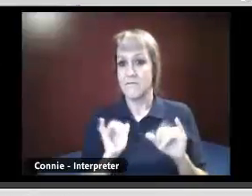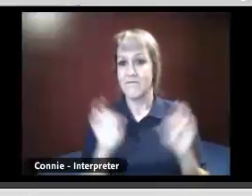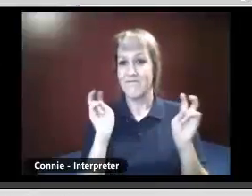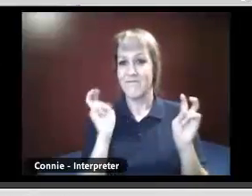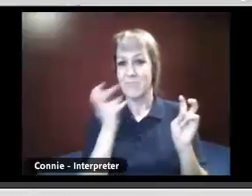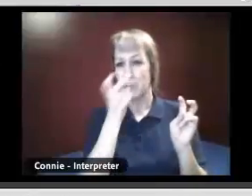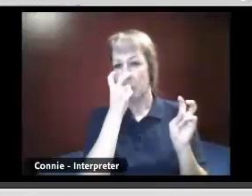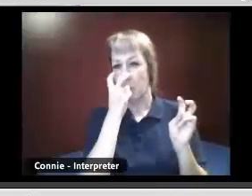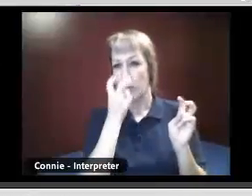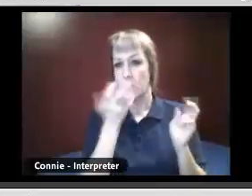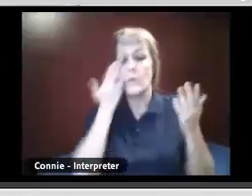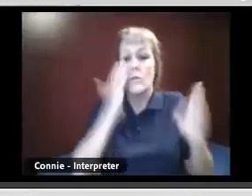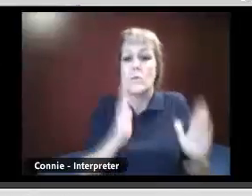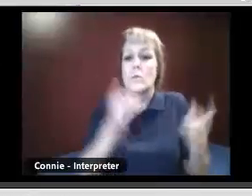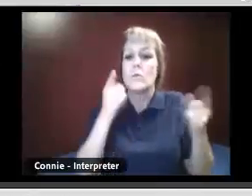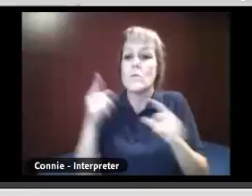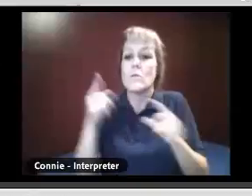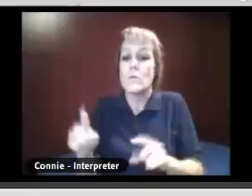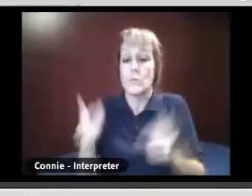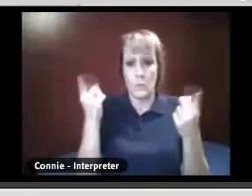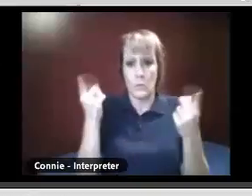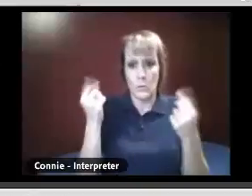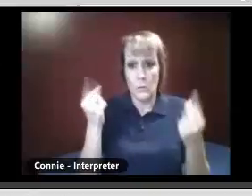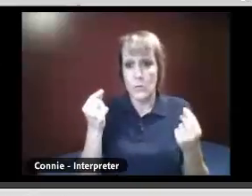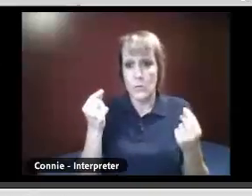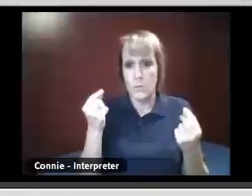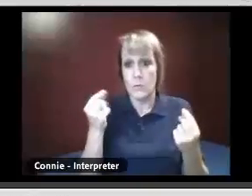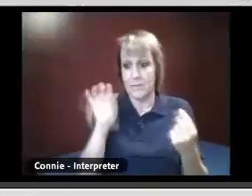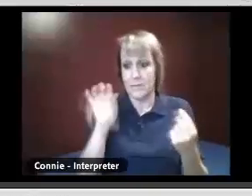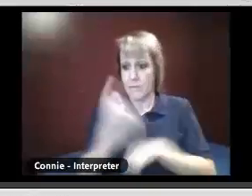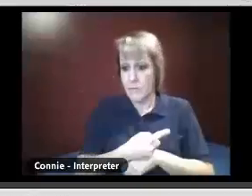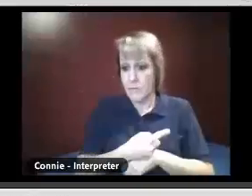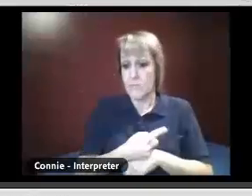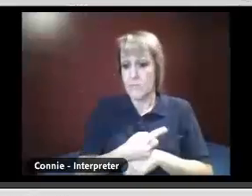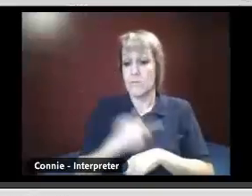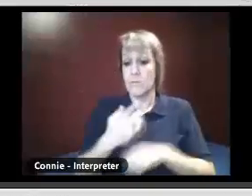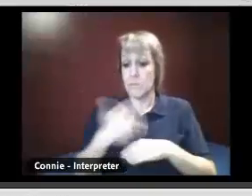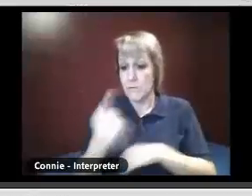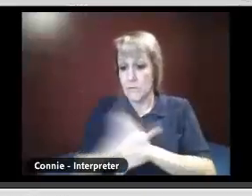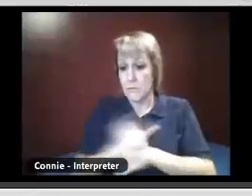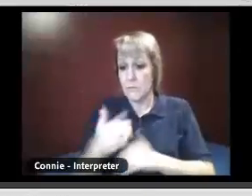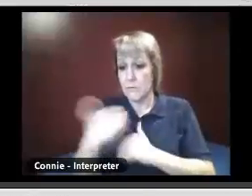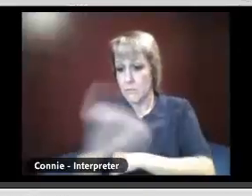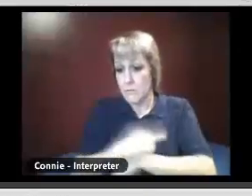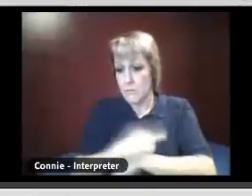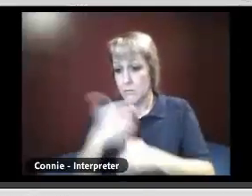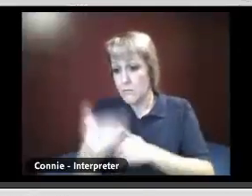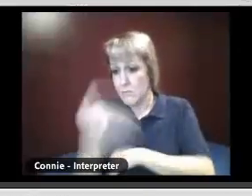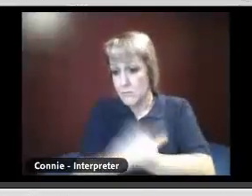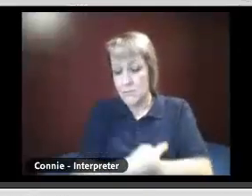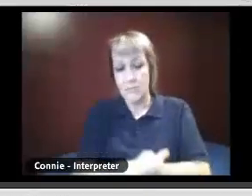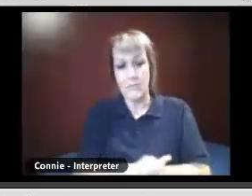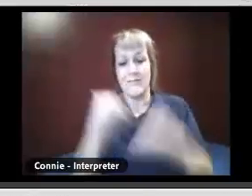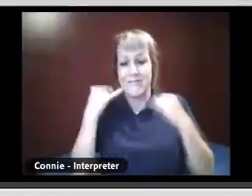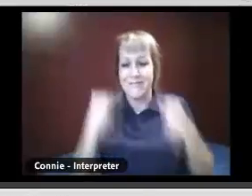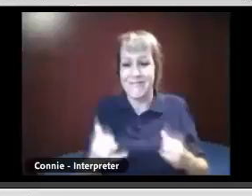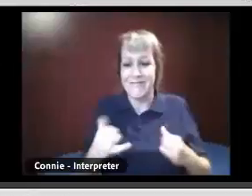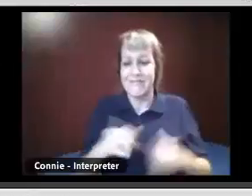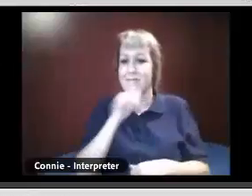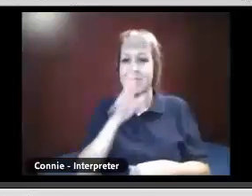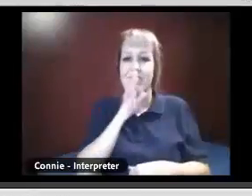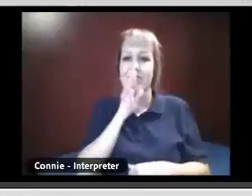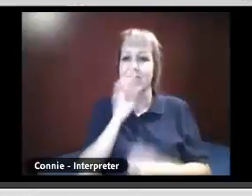we're blind to something, what do? We not only do it that day, we do it the next day, we do it the third day, and now people really aren't talking to each other. Still don't know what the